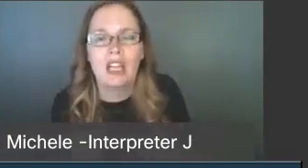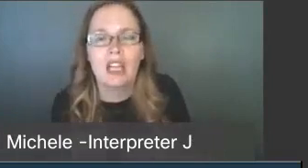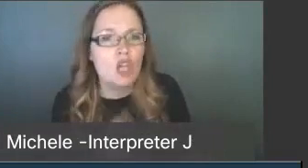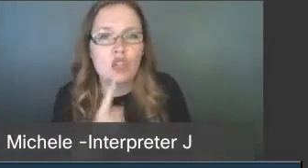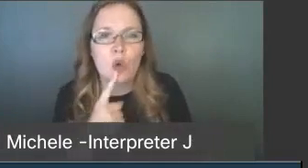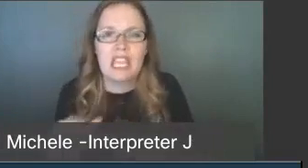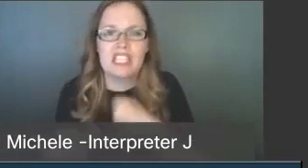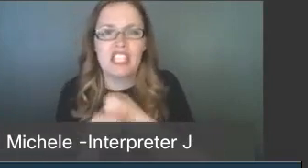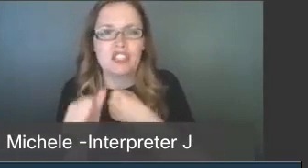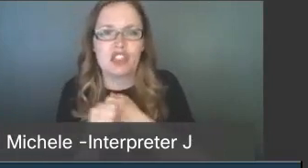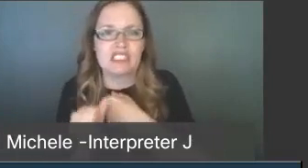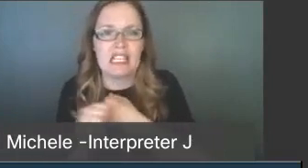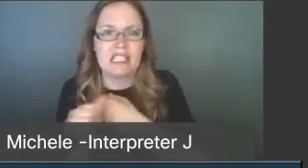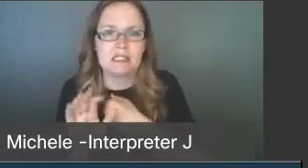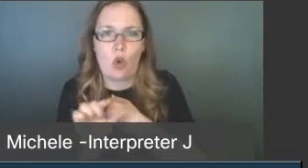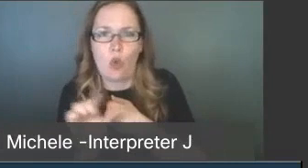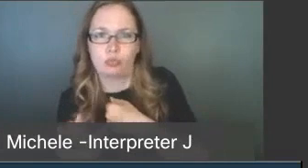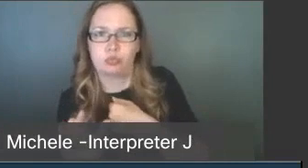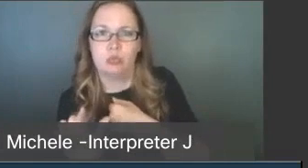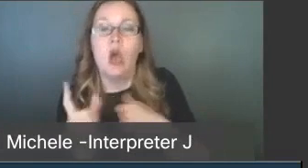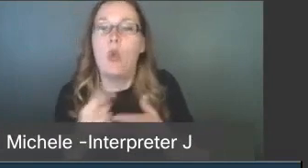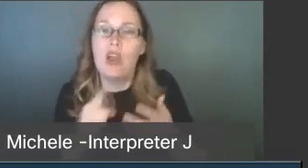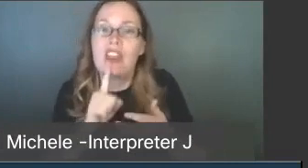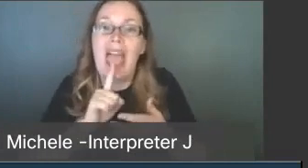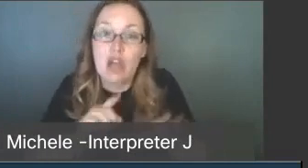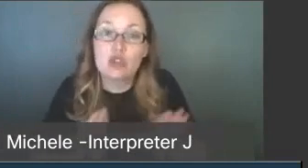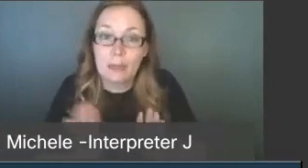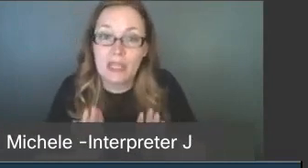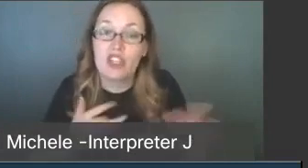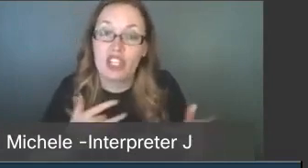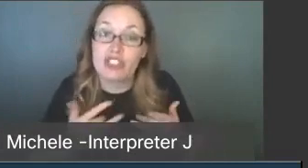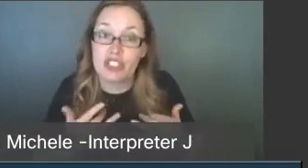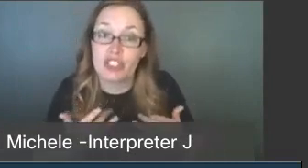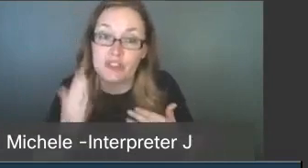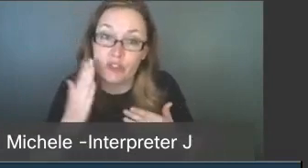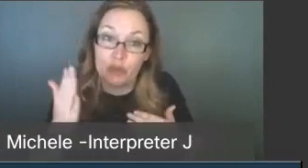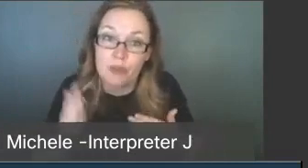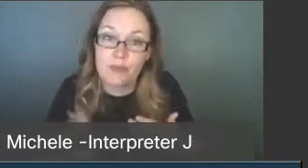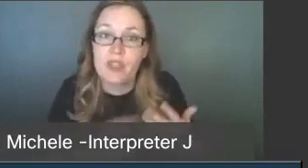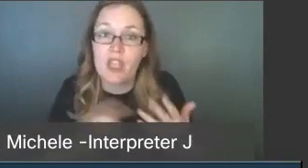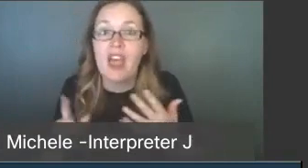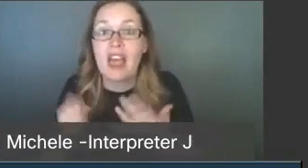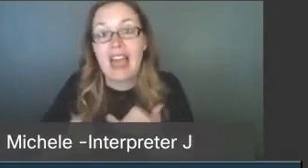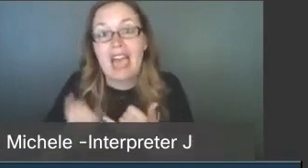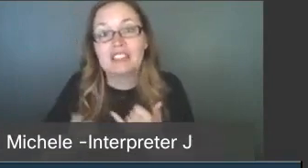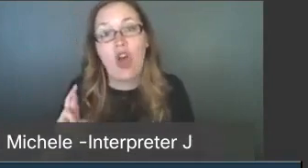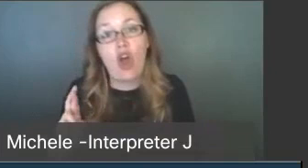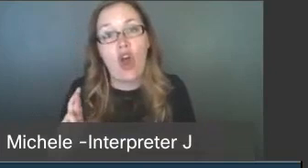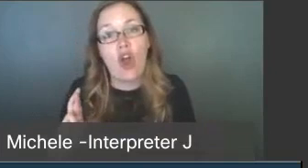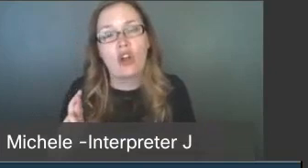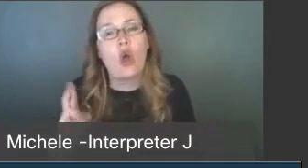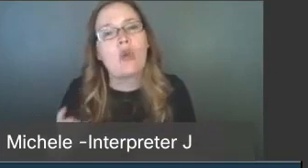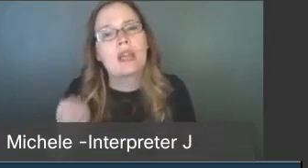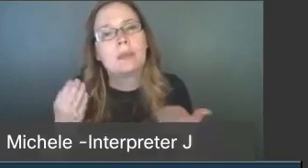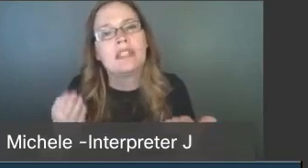dangerousness, but what would the actual behavior of concern be? And then finally, R is recommendation. So based on this, what